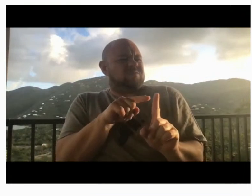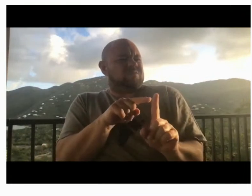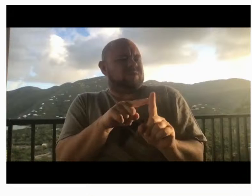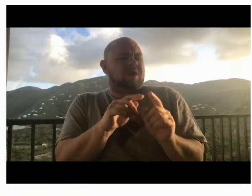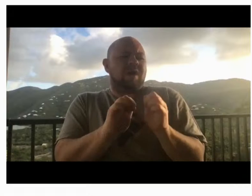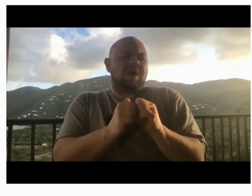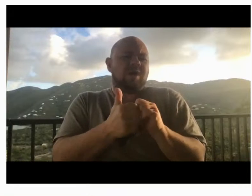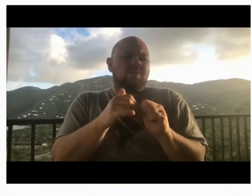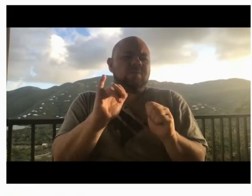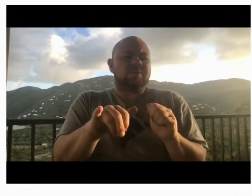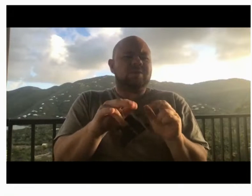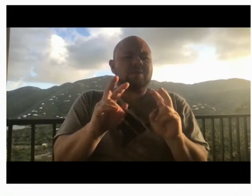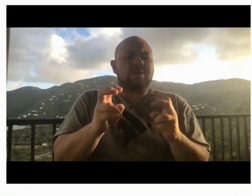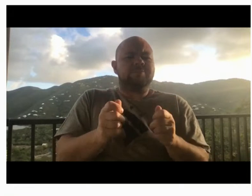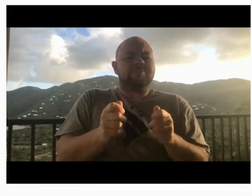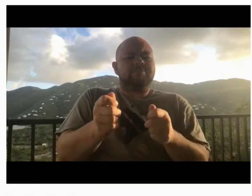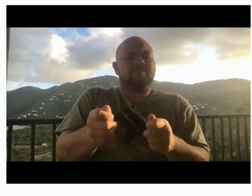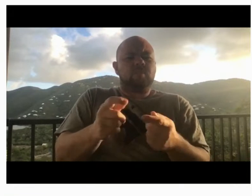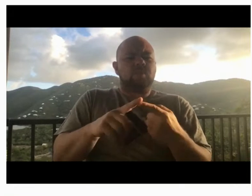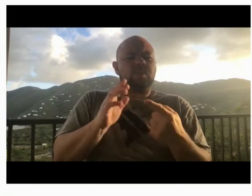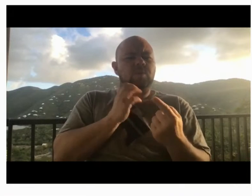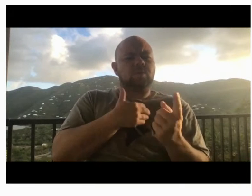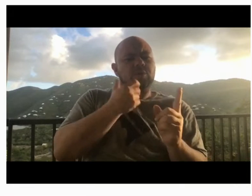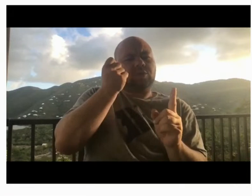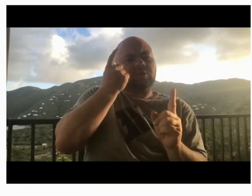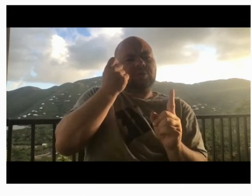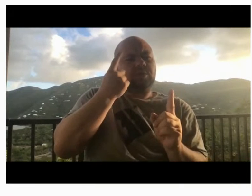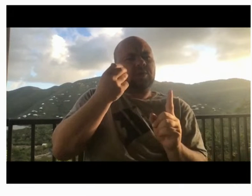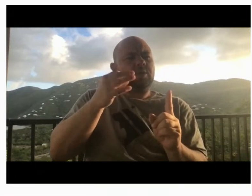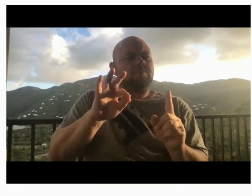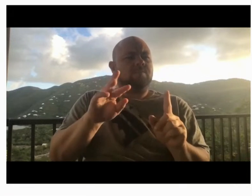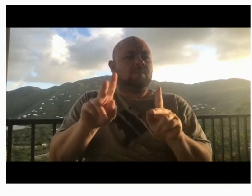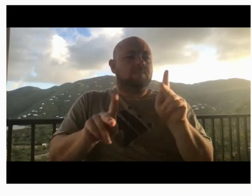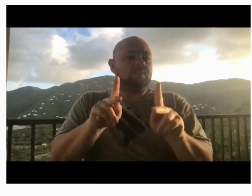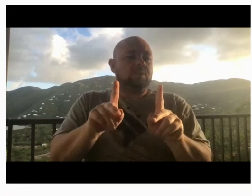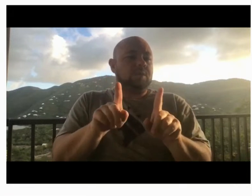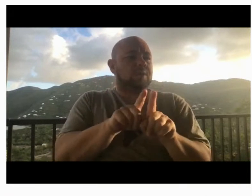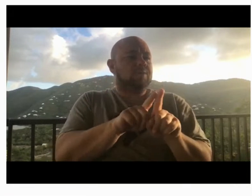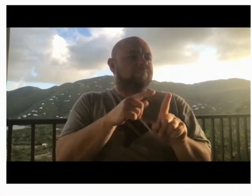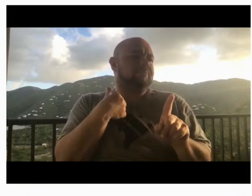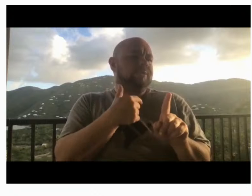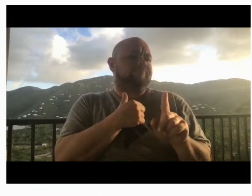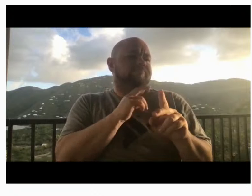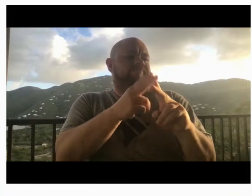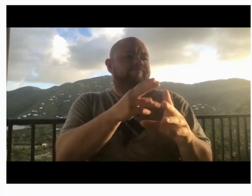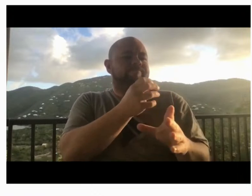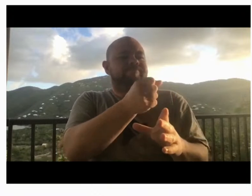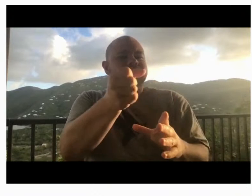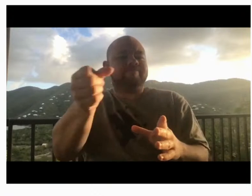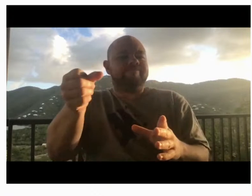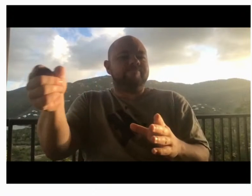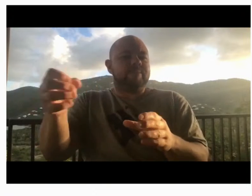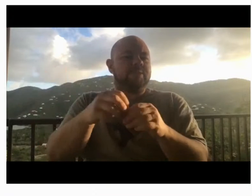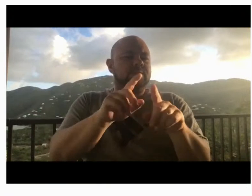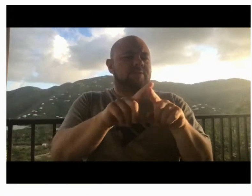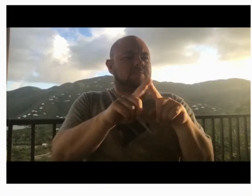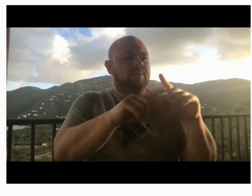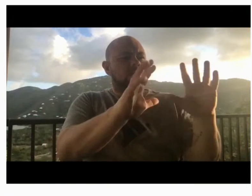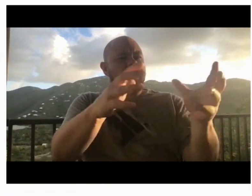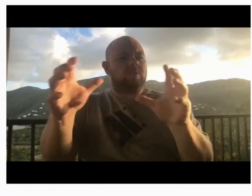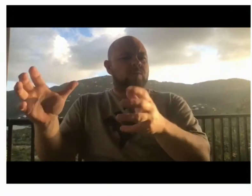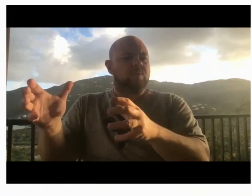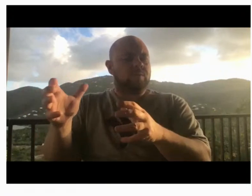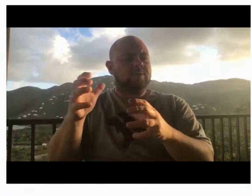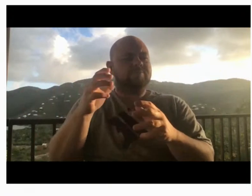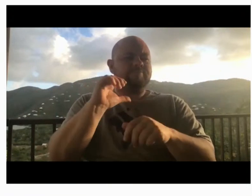language and how that contributes to our understanding of people as we categorize them in